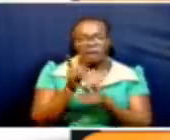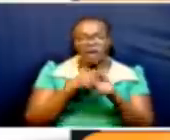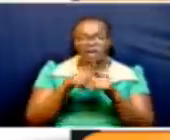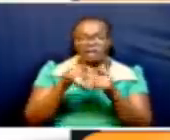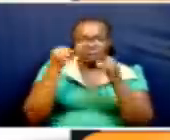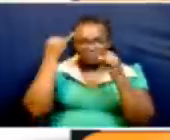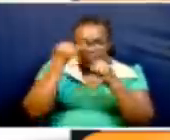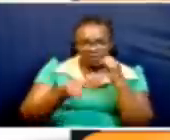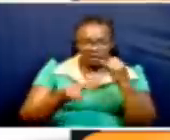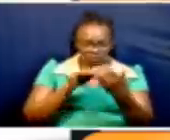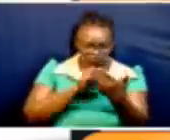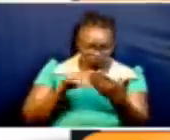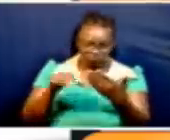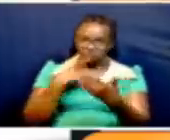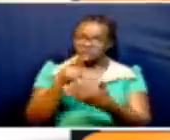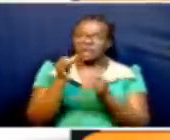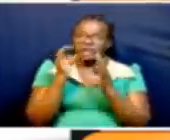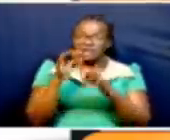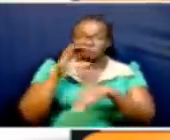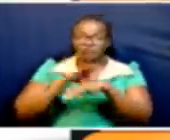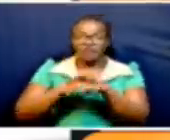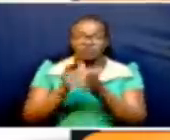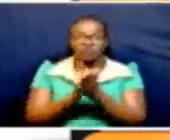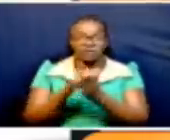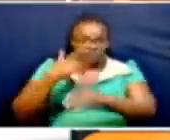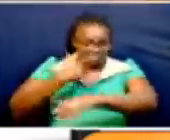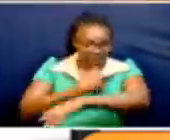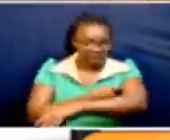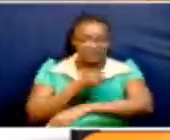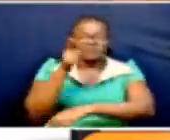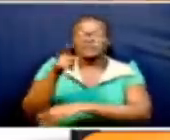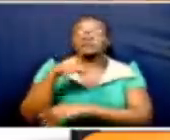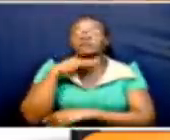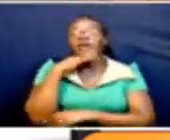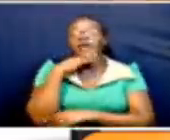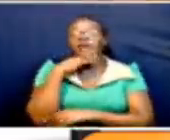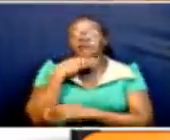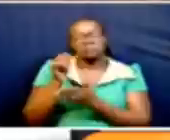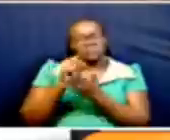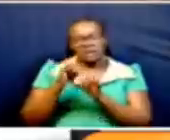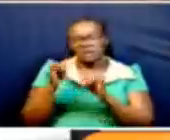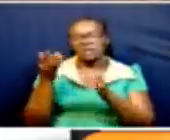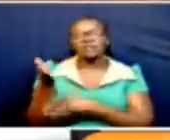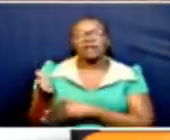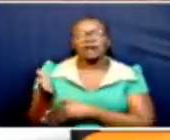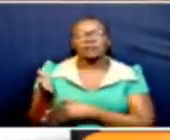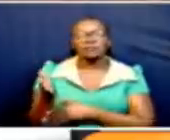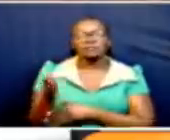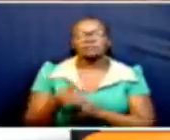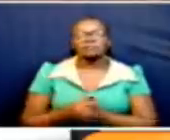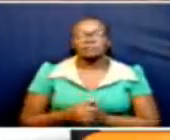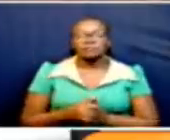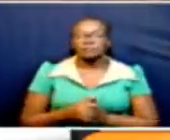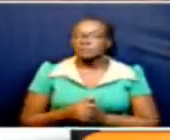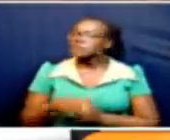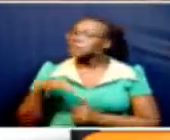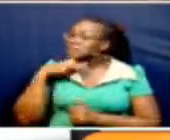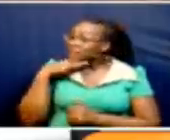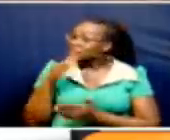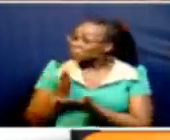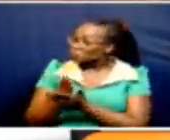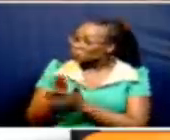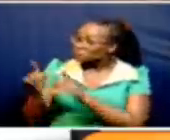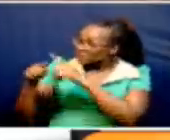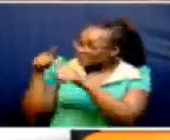know, if you're found with drugs in that country, it's a death sentence. Straight. It's written there. Death sentence. Yes, uko kwa ndege, you are filling